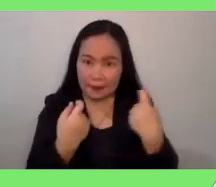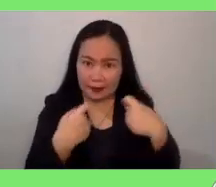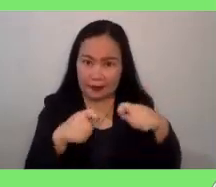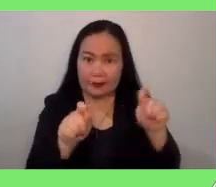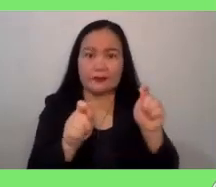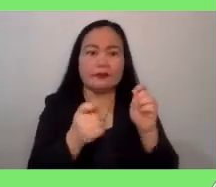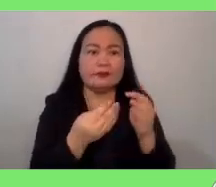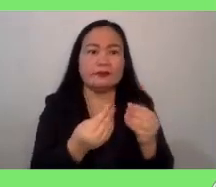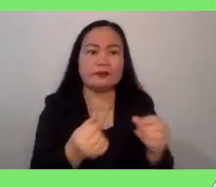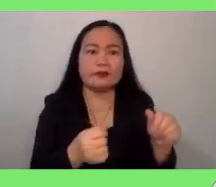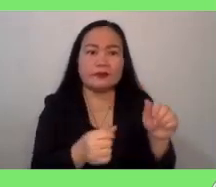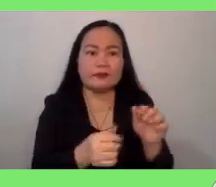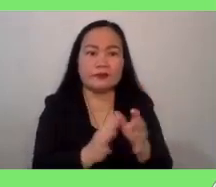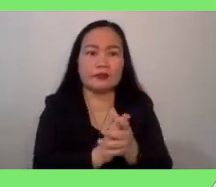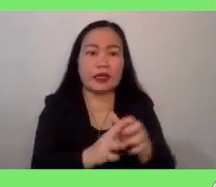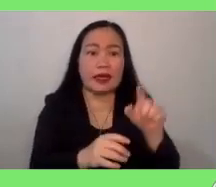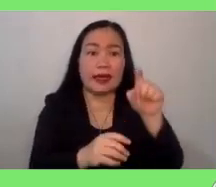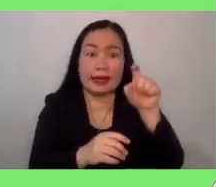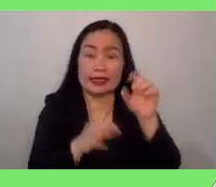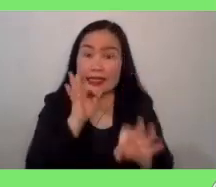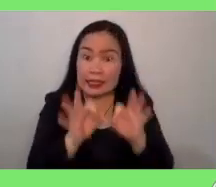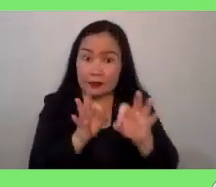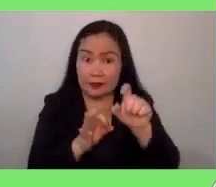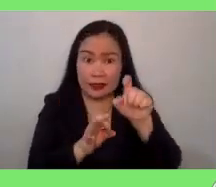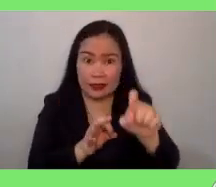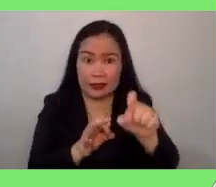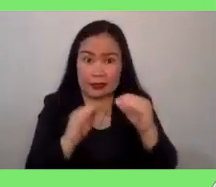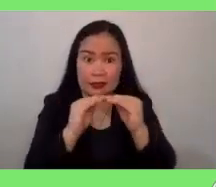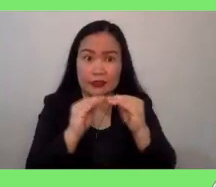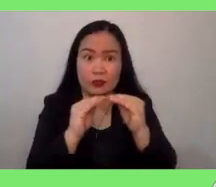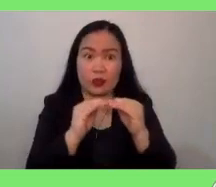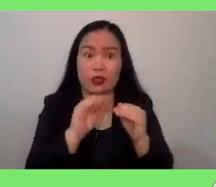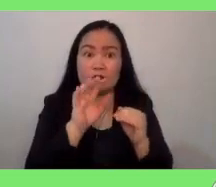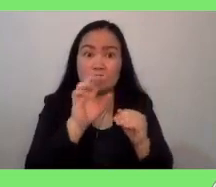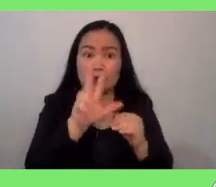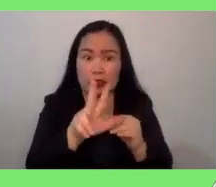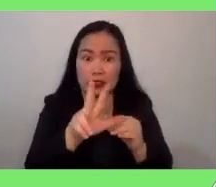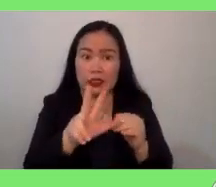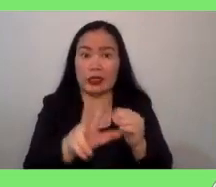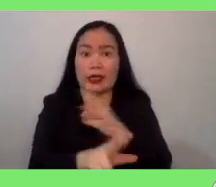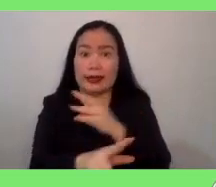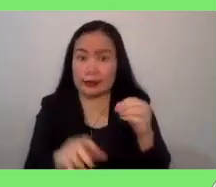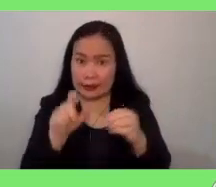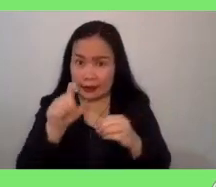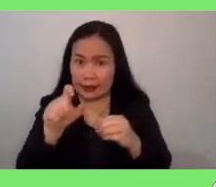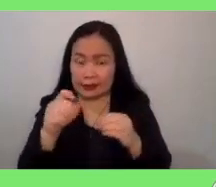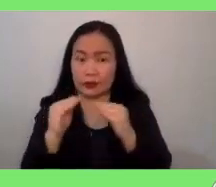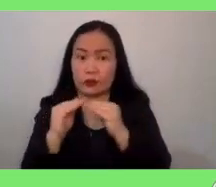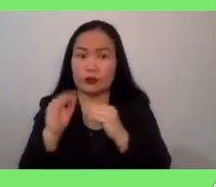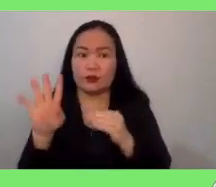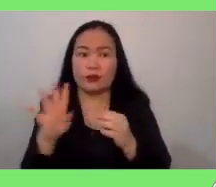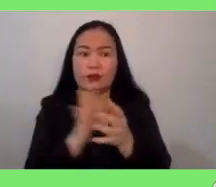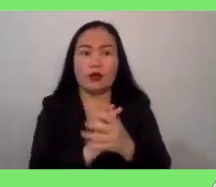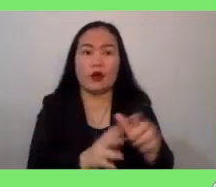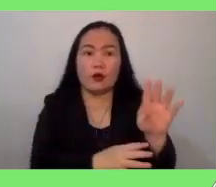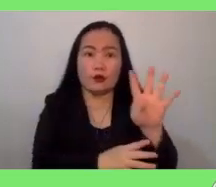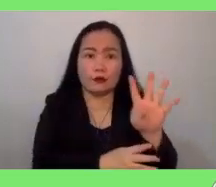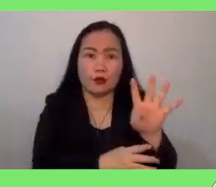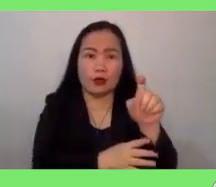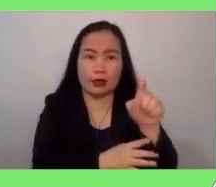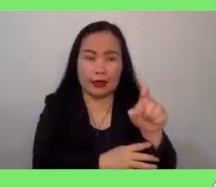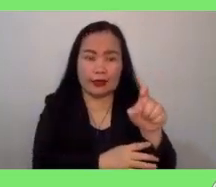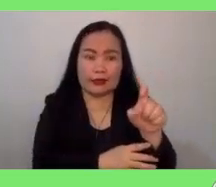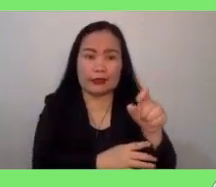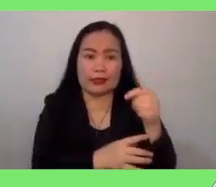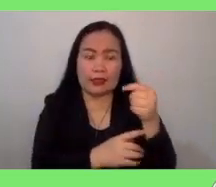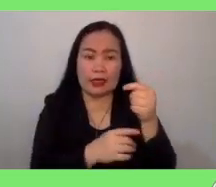solve x is equal to 3 and x is equal to 4 to the given equation. So, I have here 4x minus 6 is